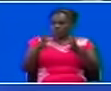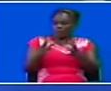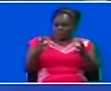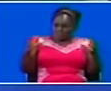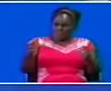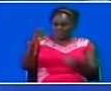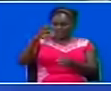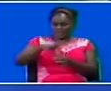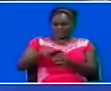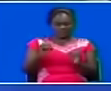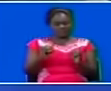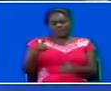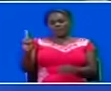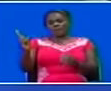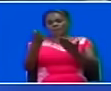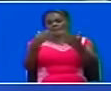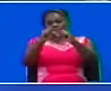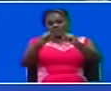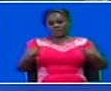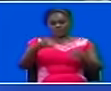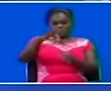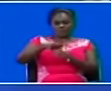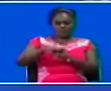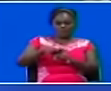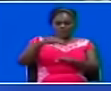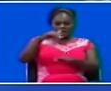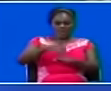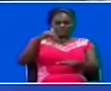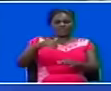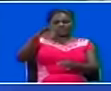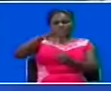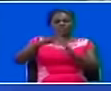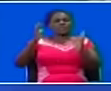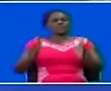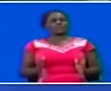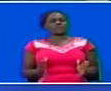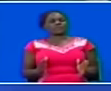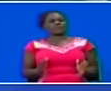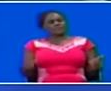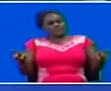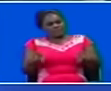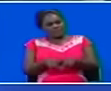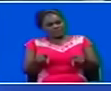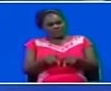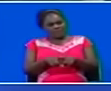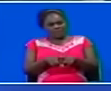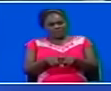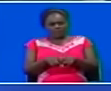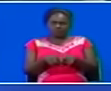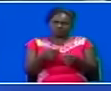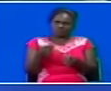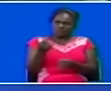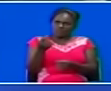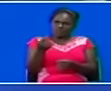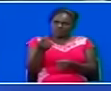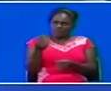A presidential election affects a voter. An election for maybe the lowest